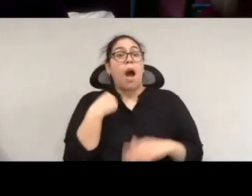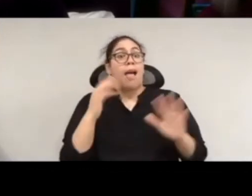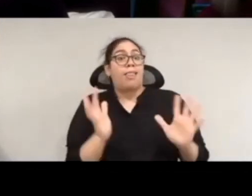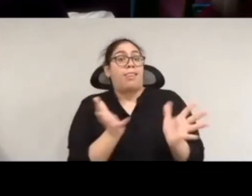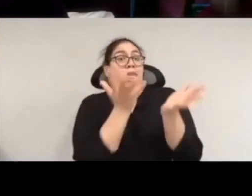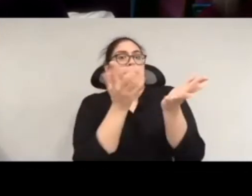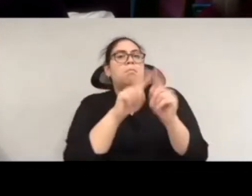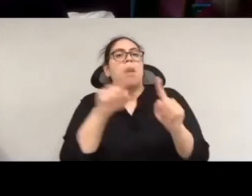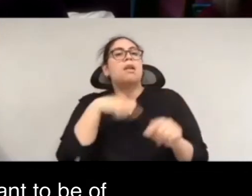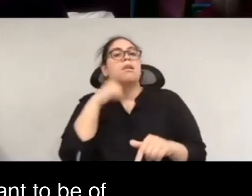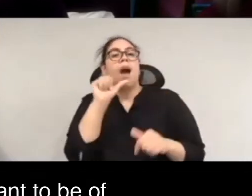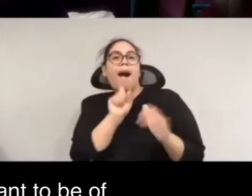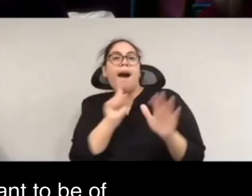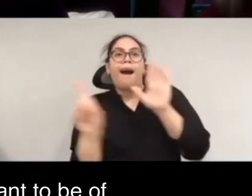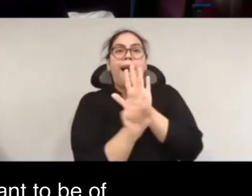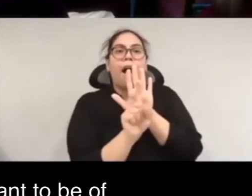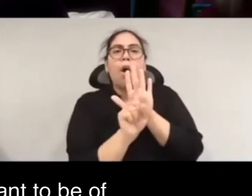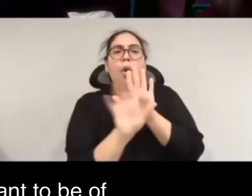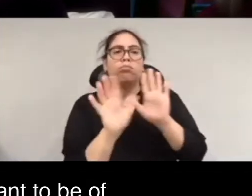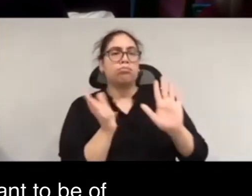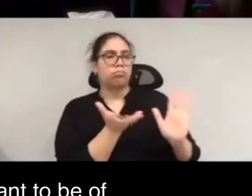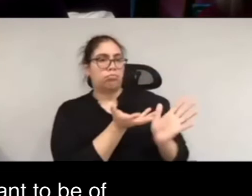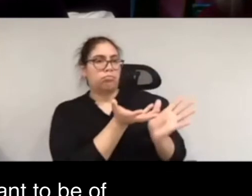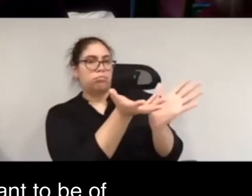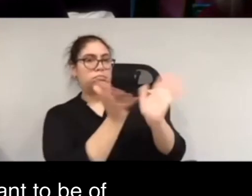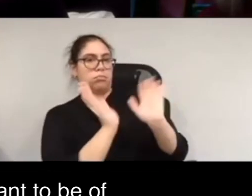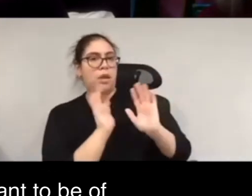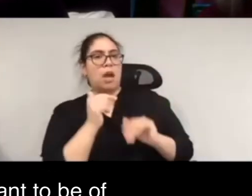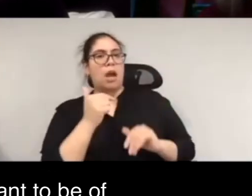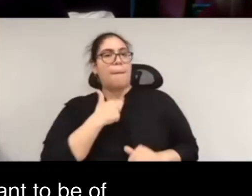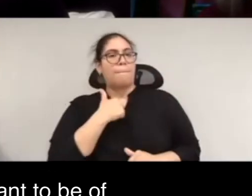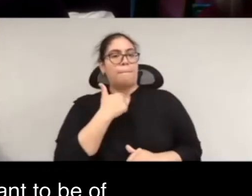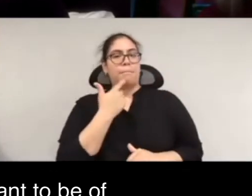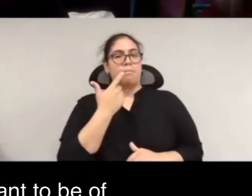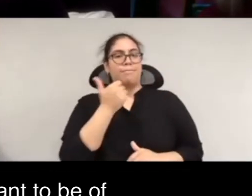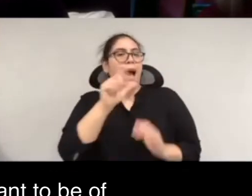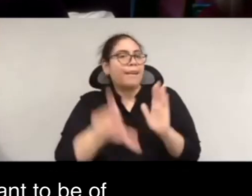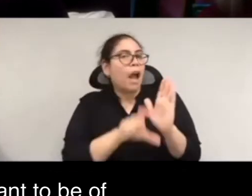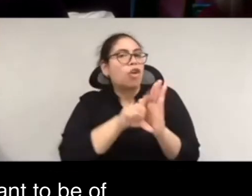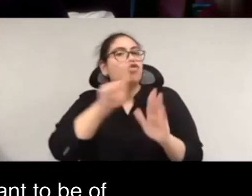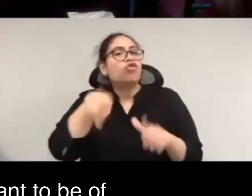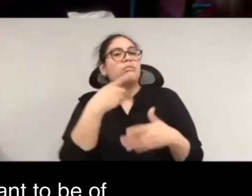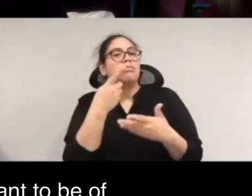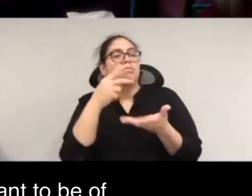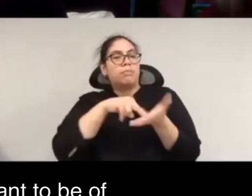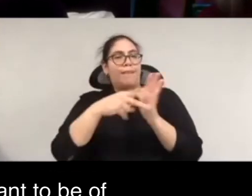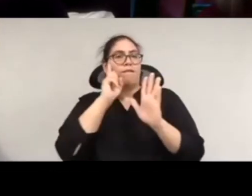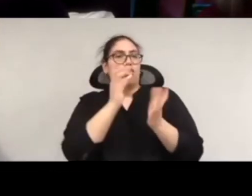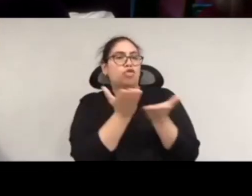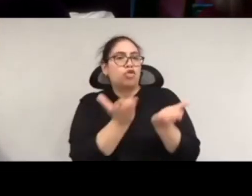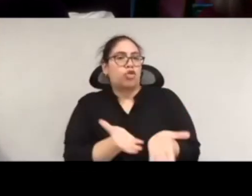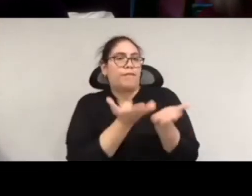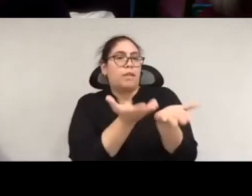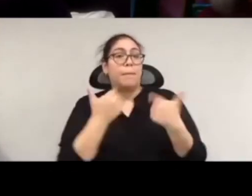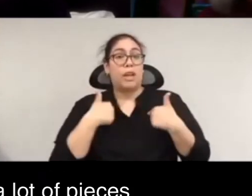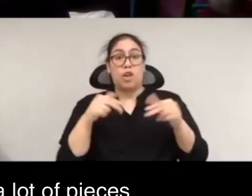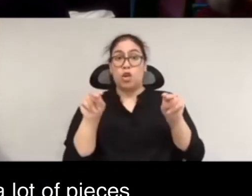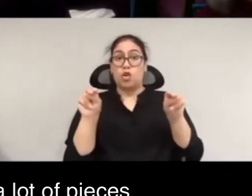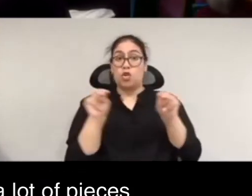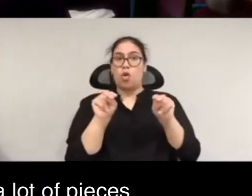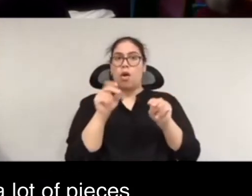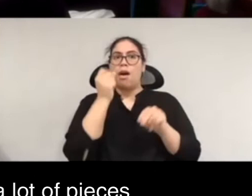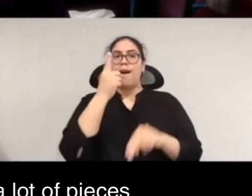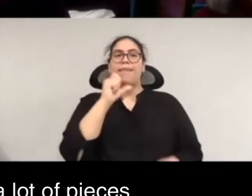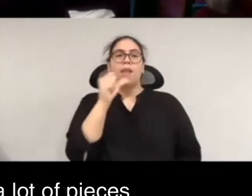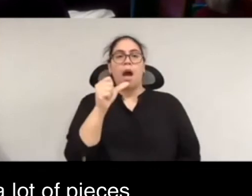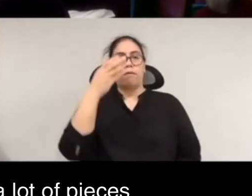meant to be a character in it. I'm just meant to be of service and to be neutral but not flat. So there are a lot